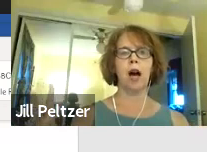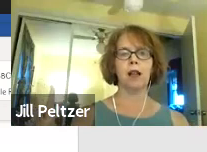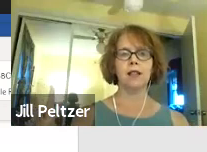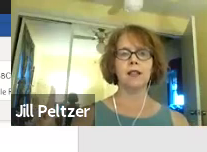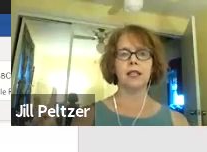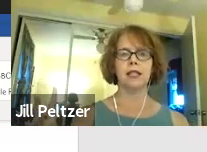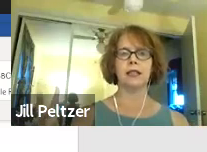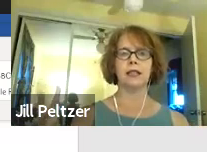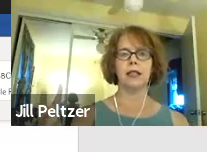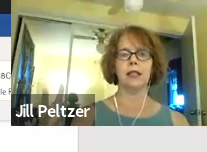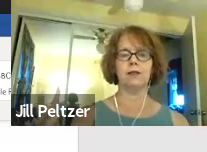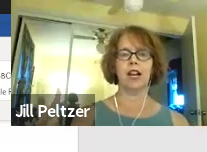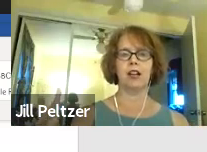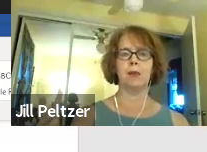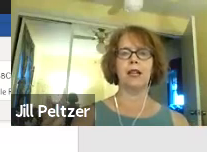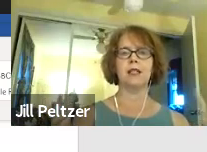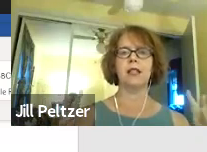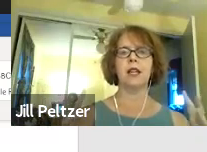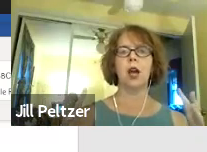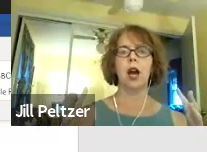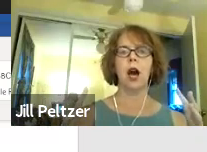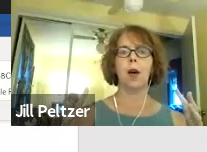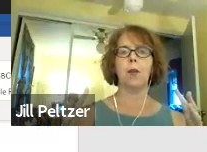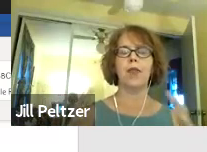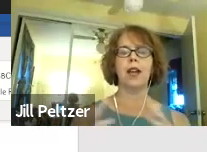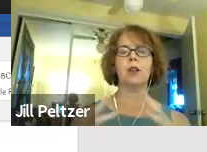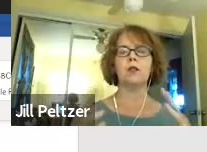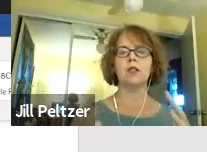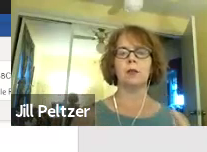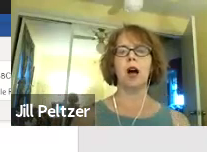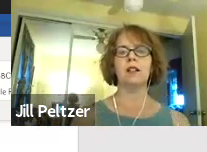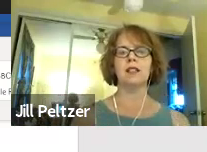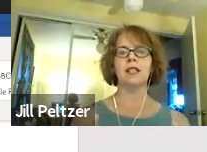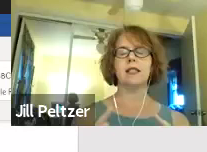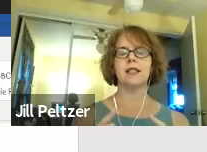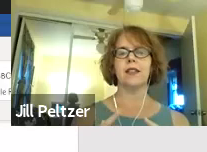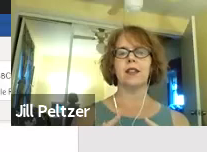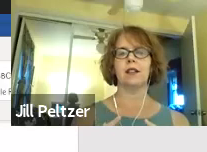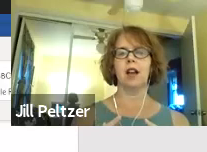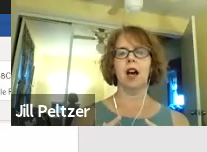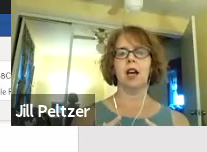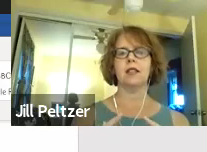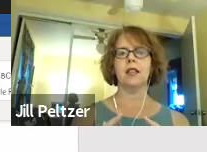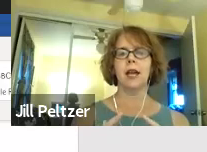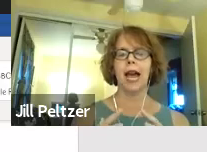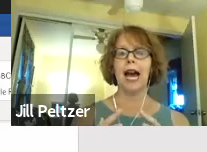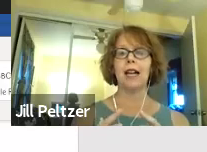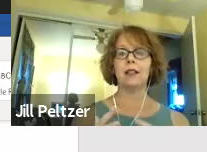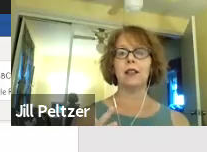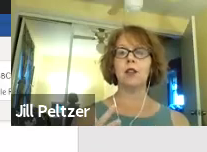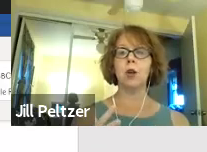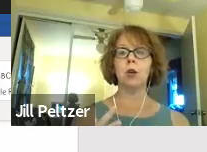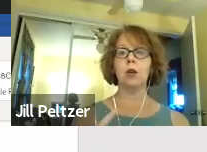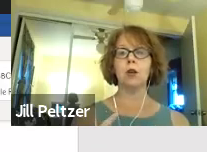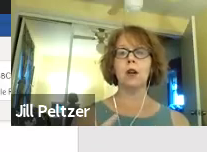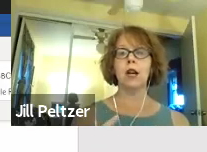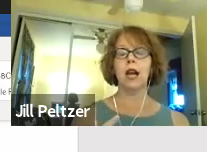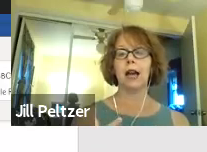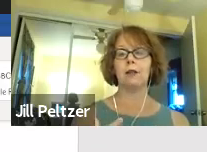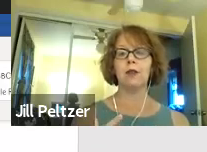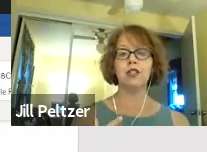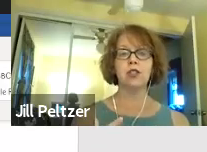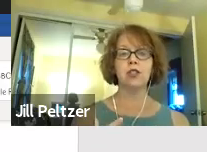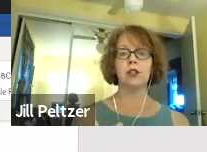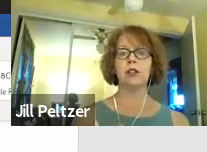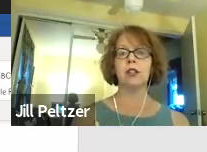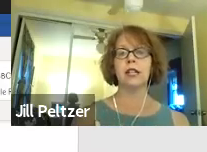social policy environment that includes the policies and the laws at the local,